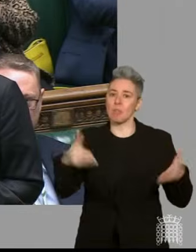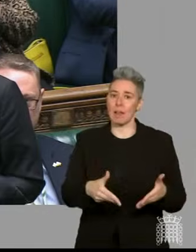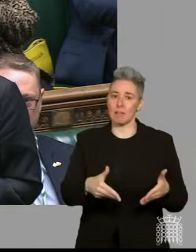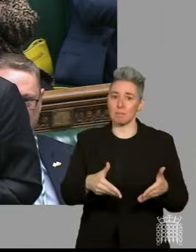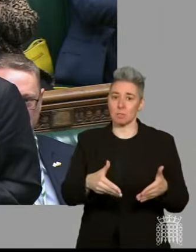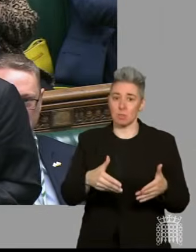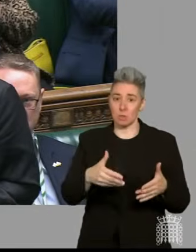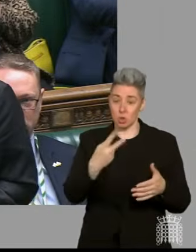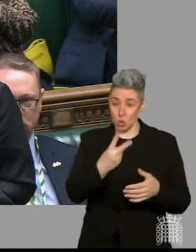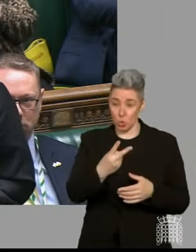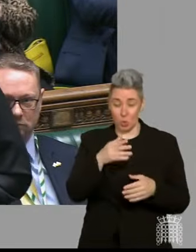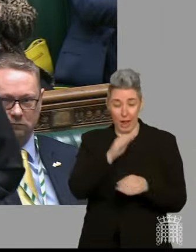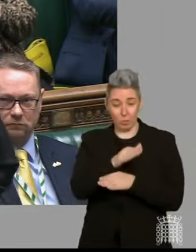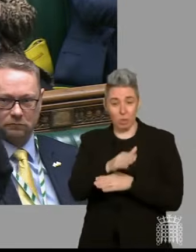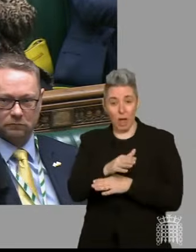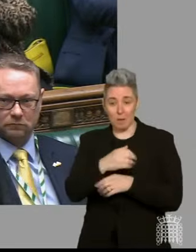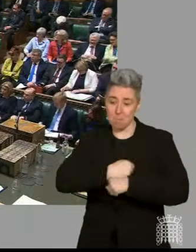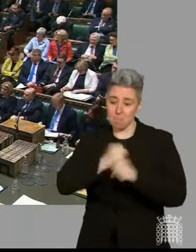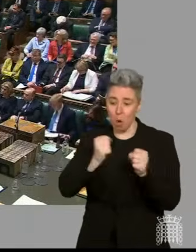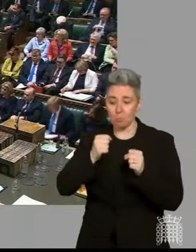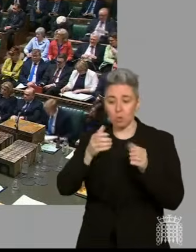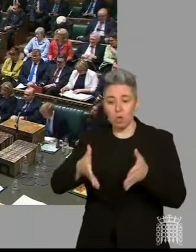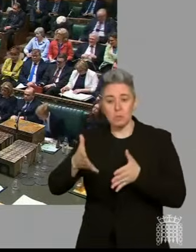also constitute as a war crime, don't they?